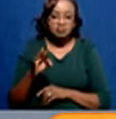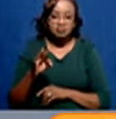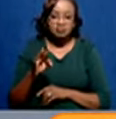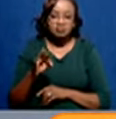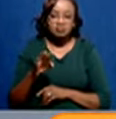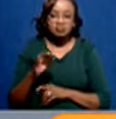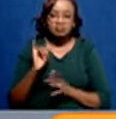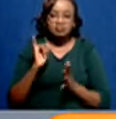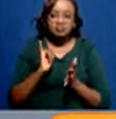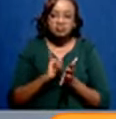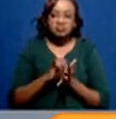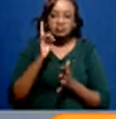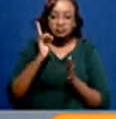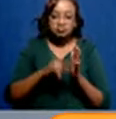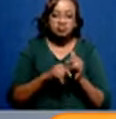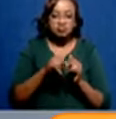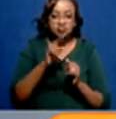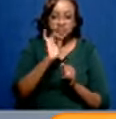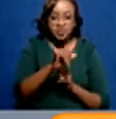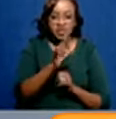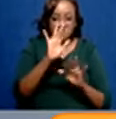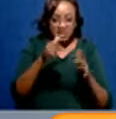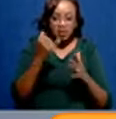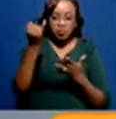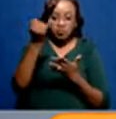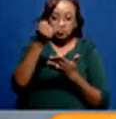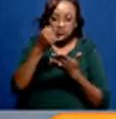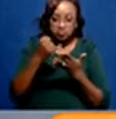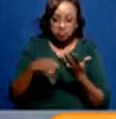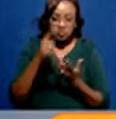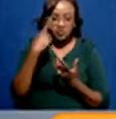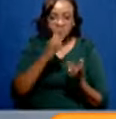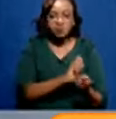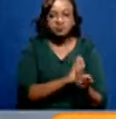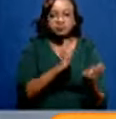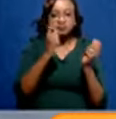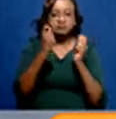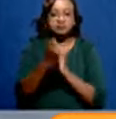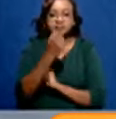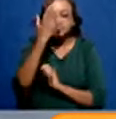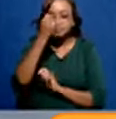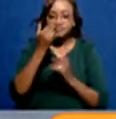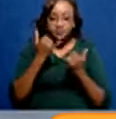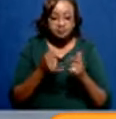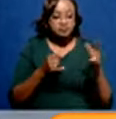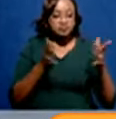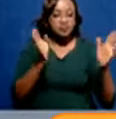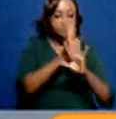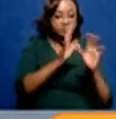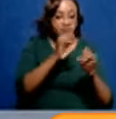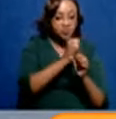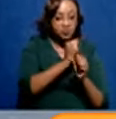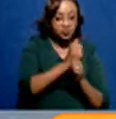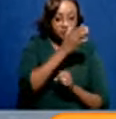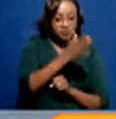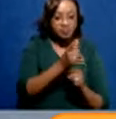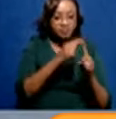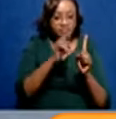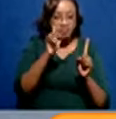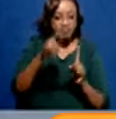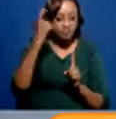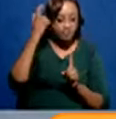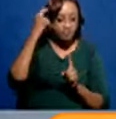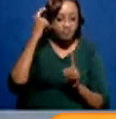what I'm saying. That is how the transition was designed. Because at the end of the day, we have said the winding up operations are being done. But you must remember, all